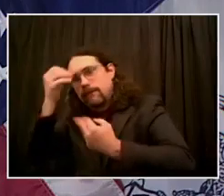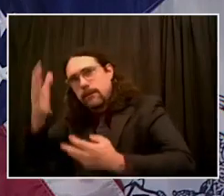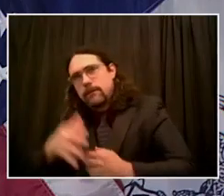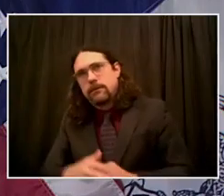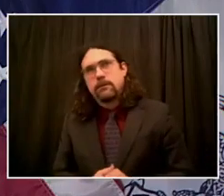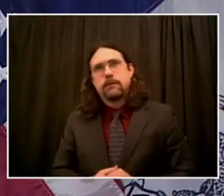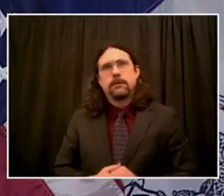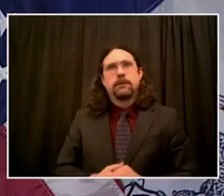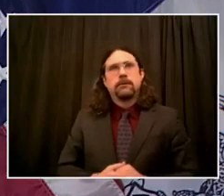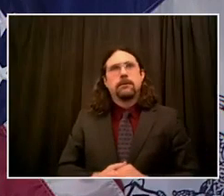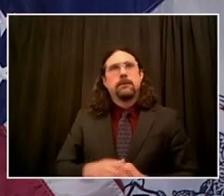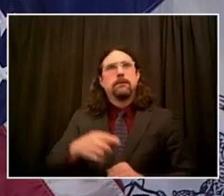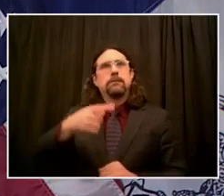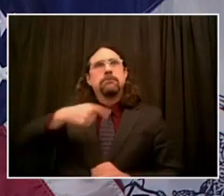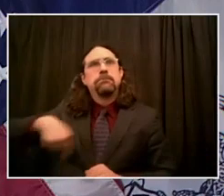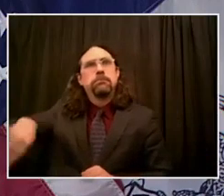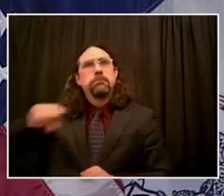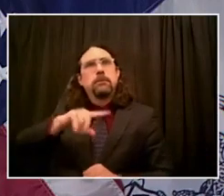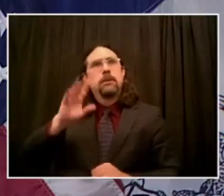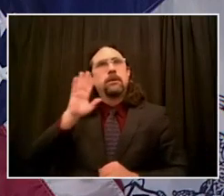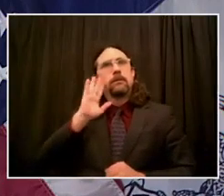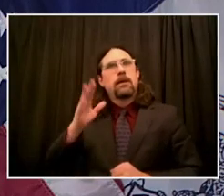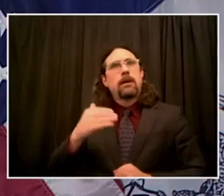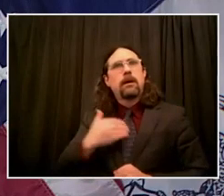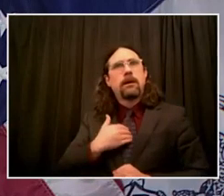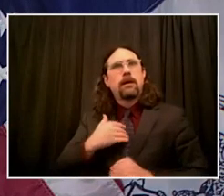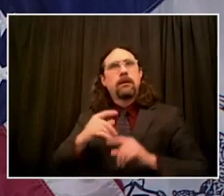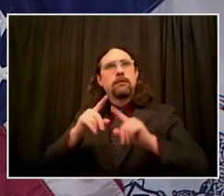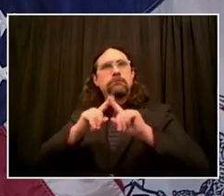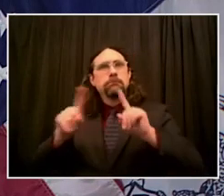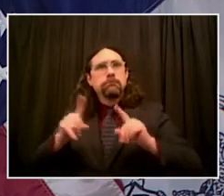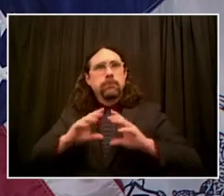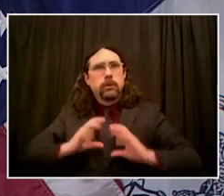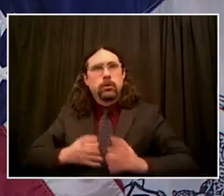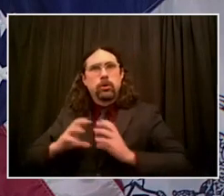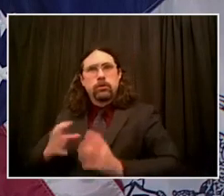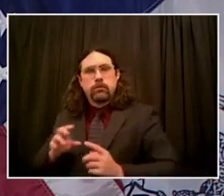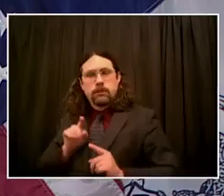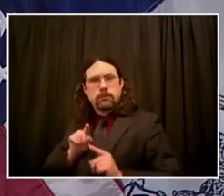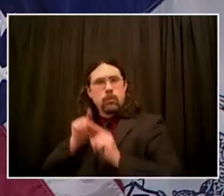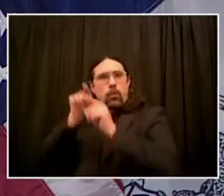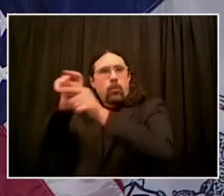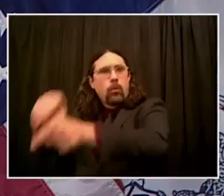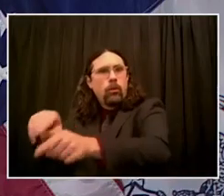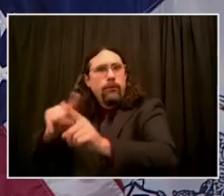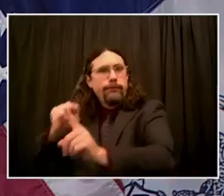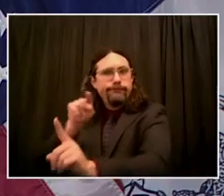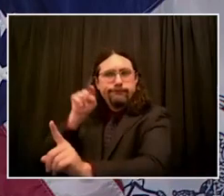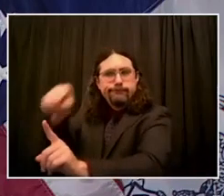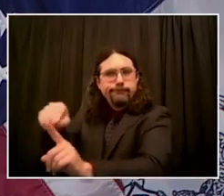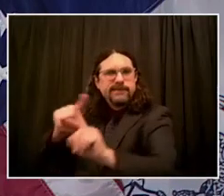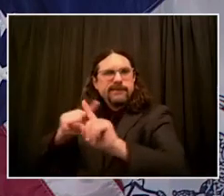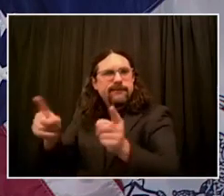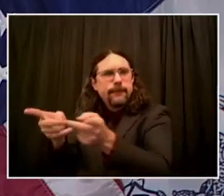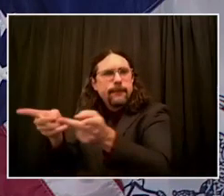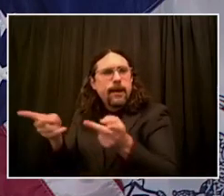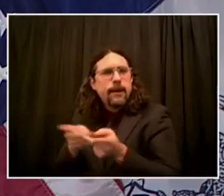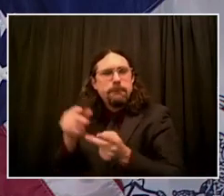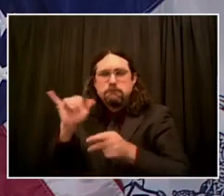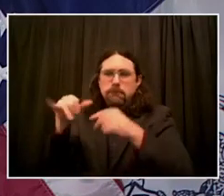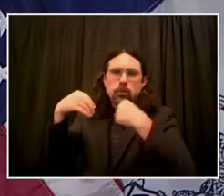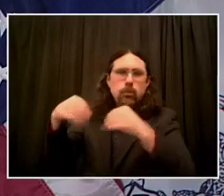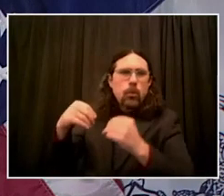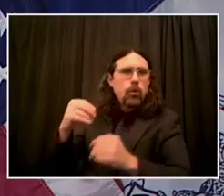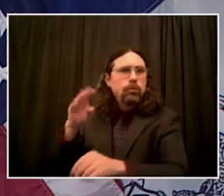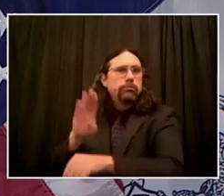businesses. We're not trying to penalize. We're trying to educate and help them get started the right way, make sense of a whole set of rules, and constantly